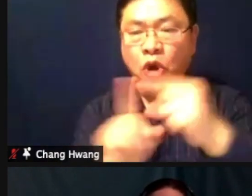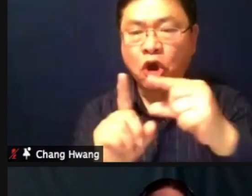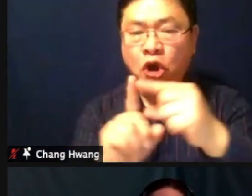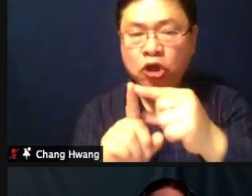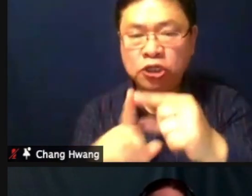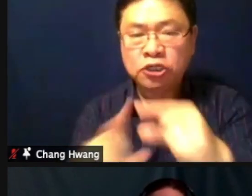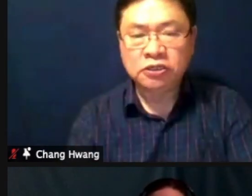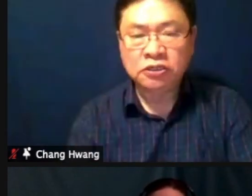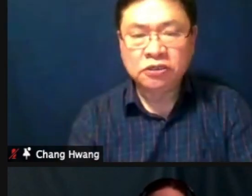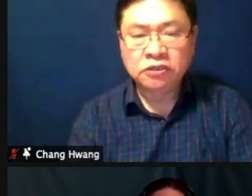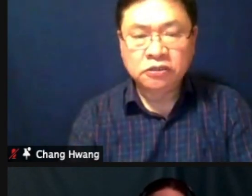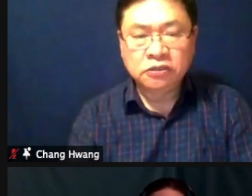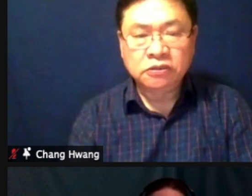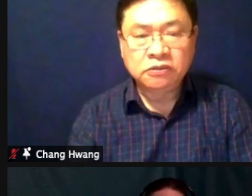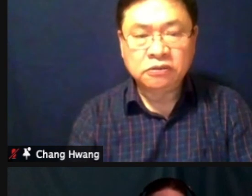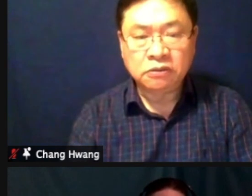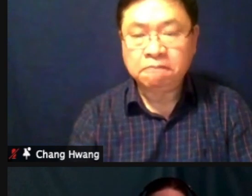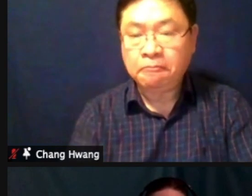we have a bracket on the left.